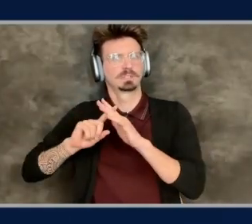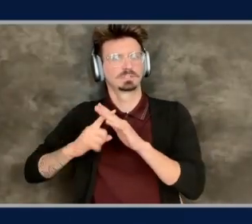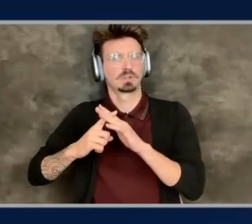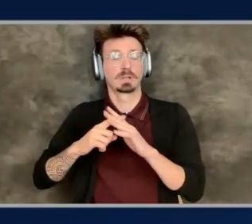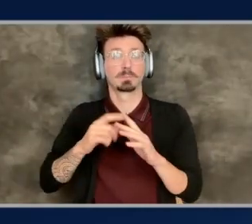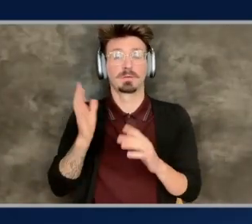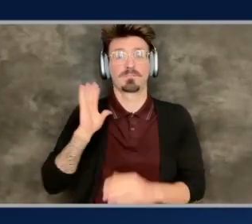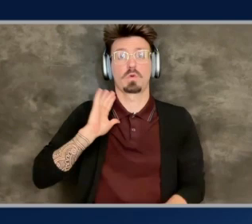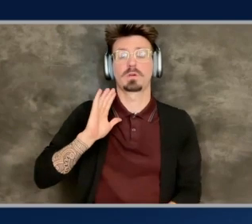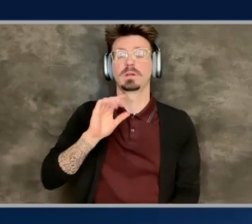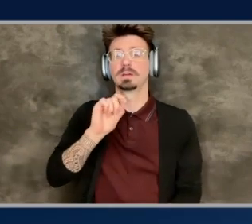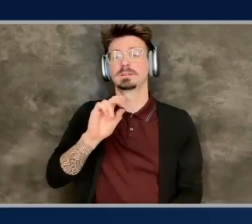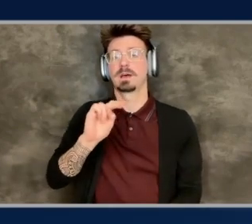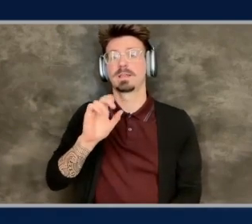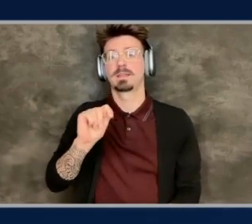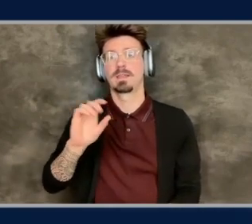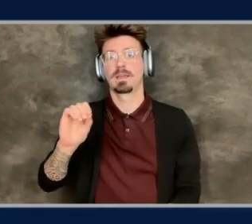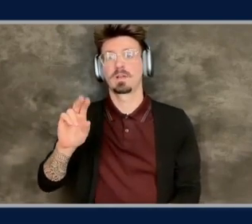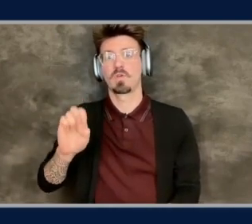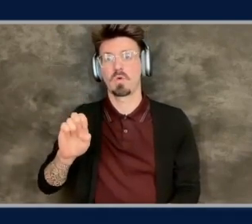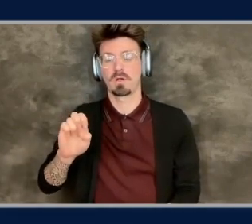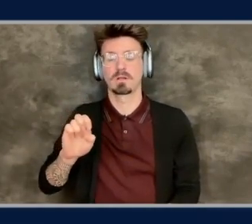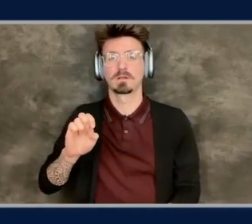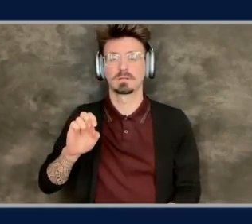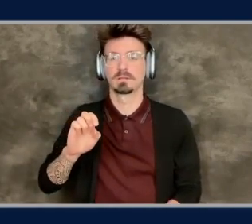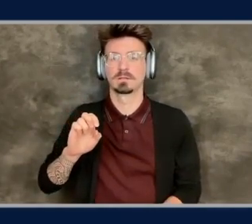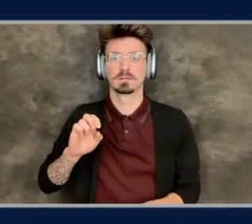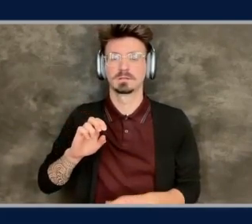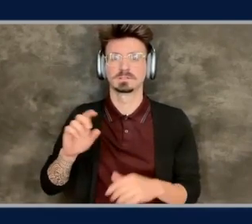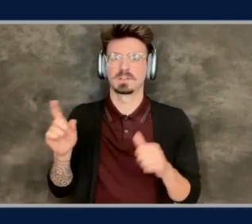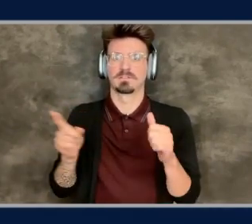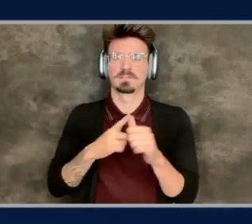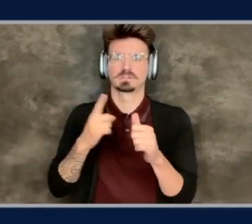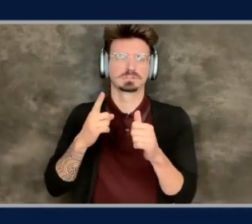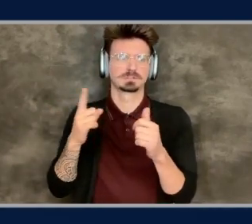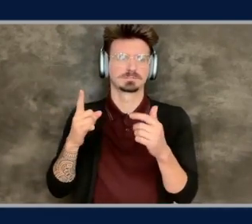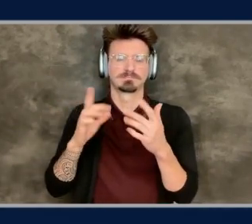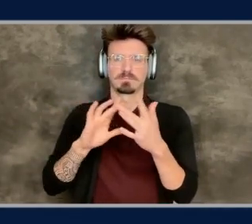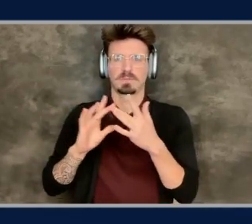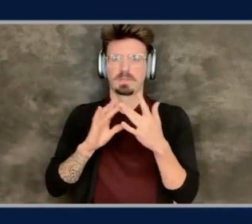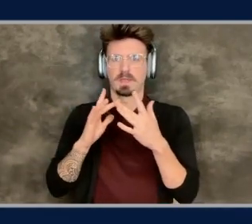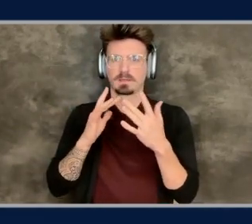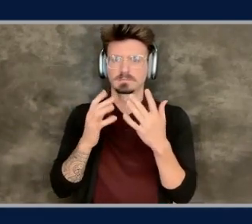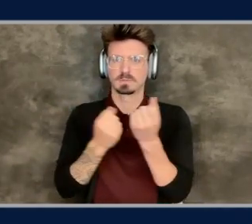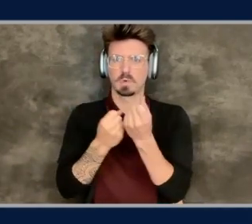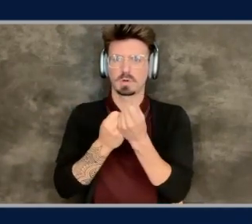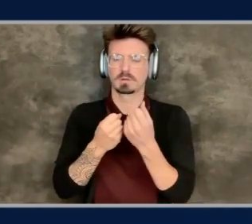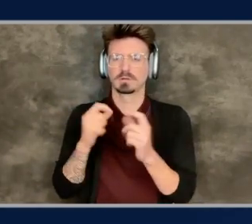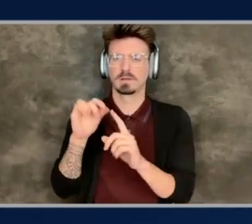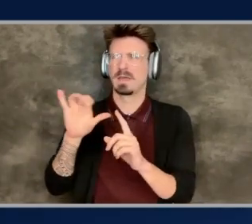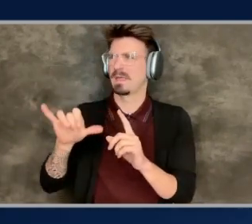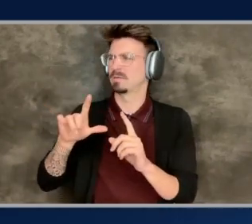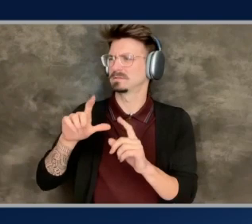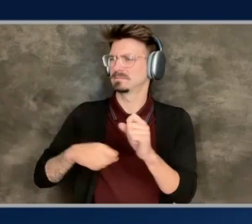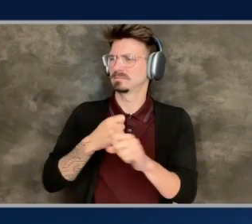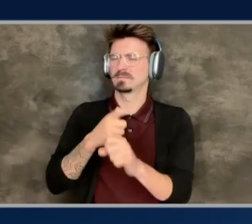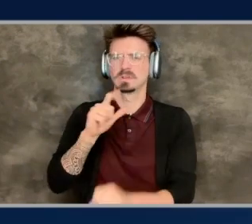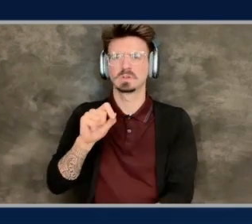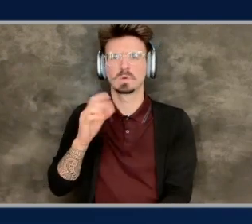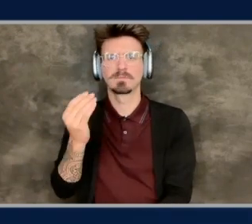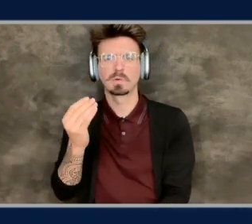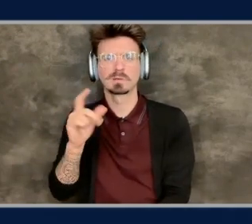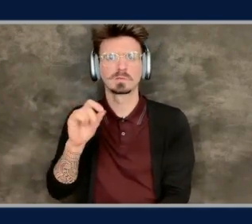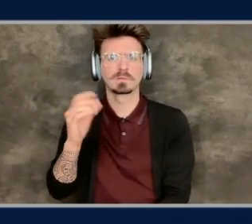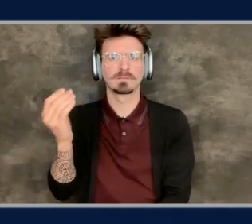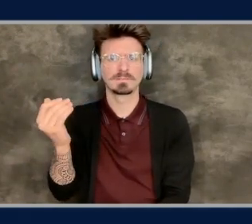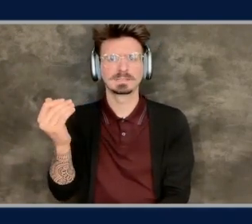correct. It first launched this multi-operating system support, that's right? Right? And that was like 2014, 2015 timeframe, that's